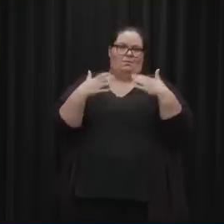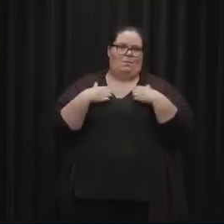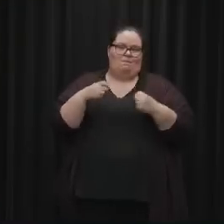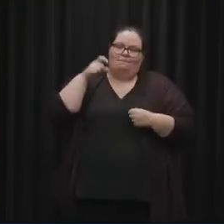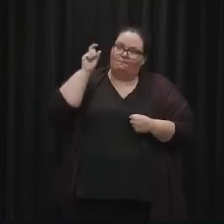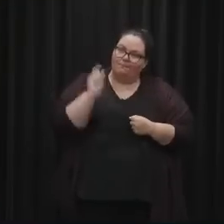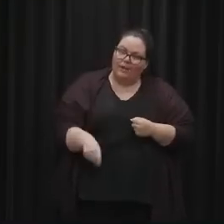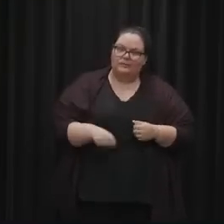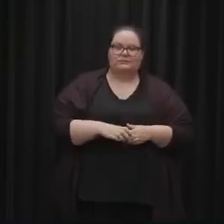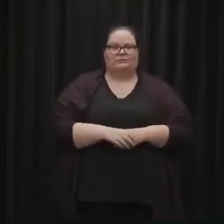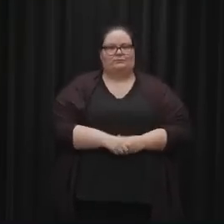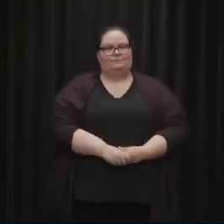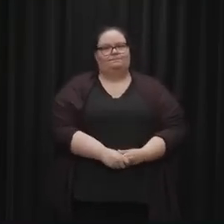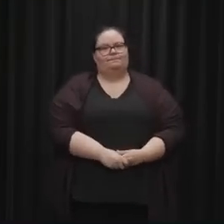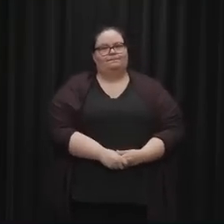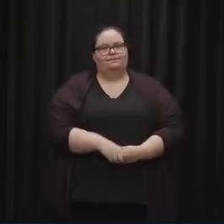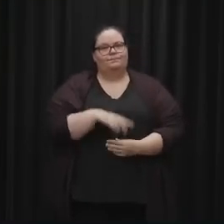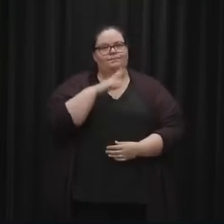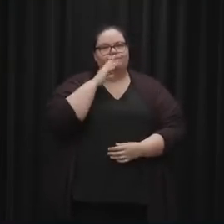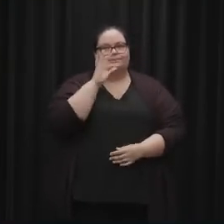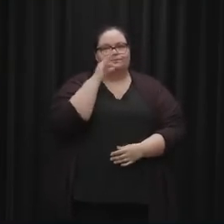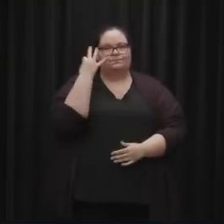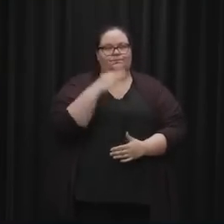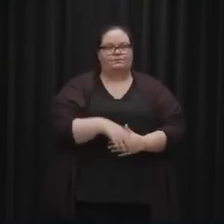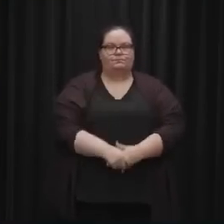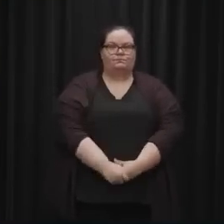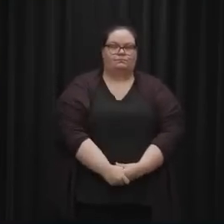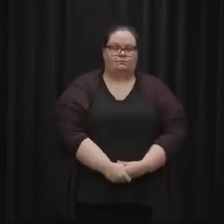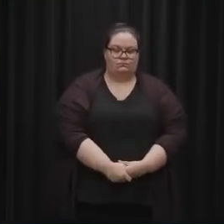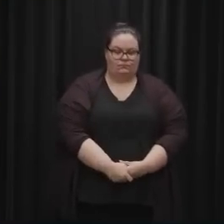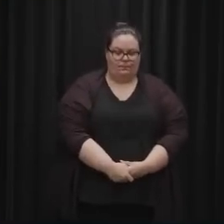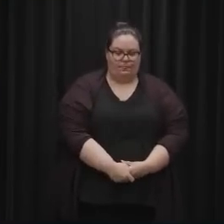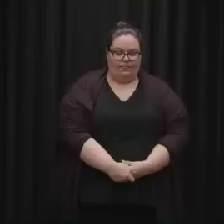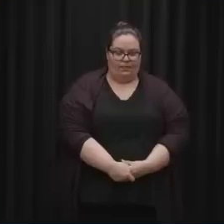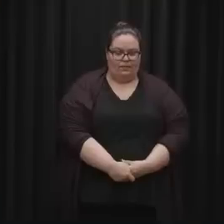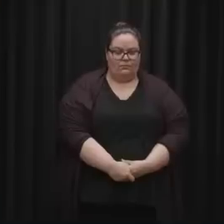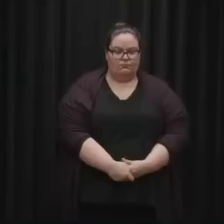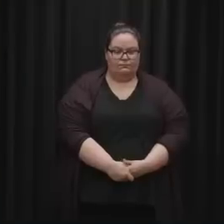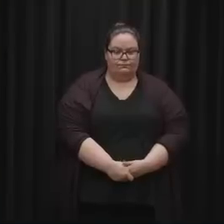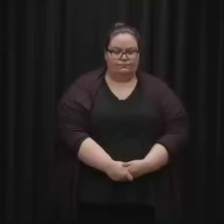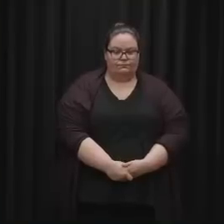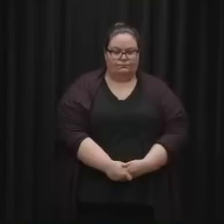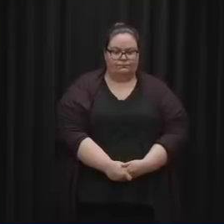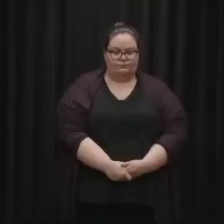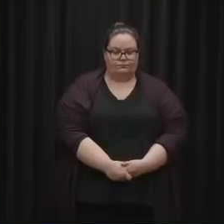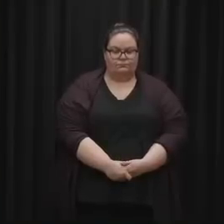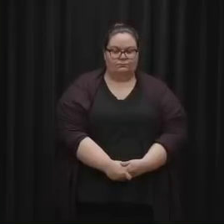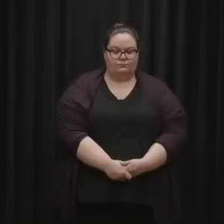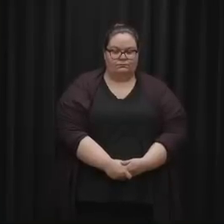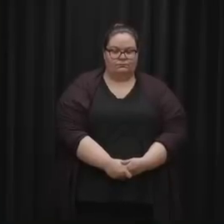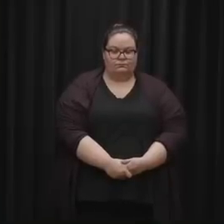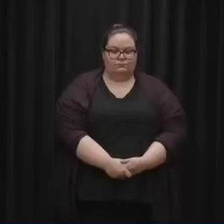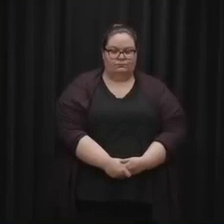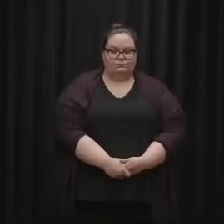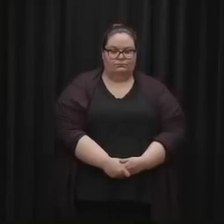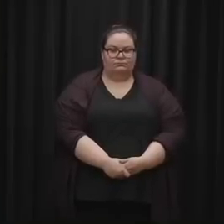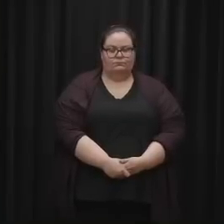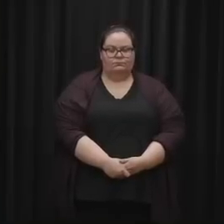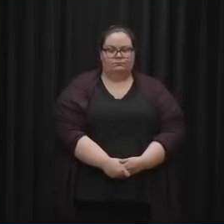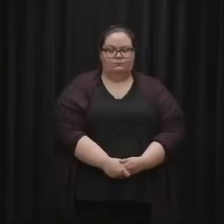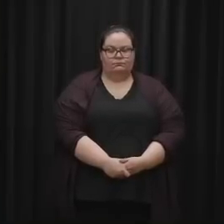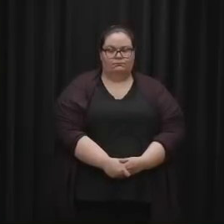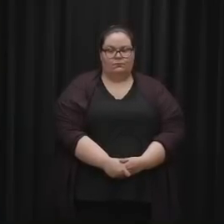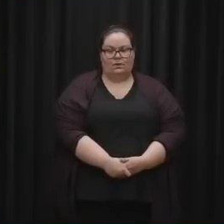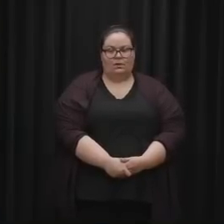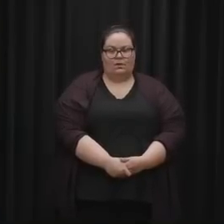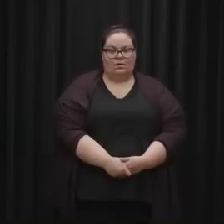pouvons poursuivre sur la lancée de succès. We continue to build upon the success that we have enjoyed to date. What happens next is